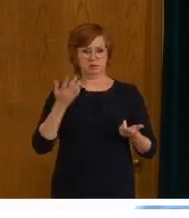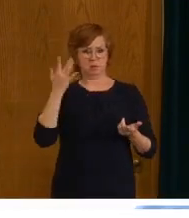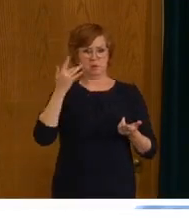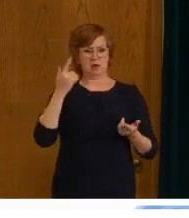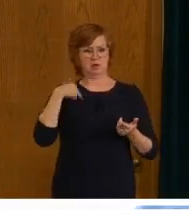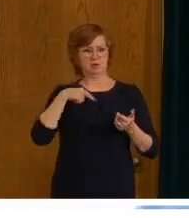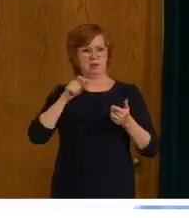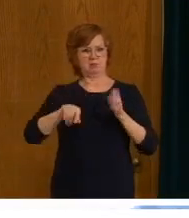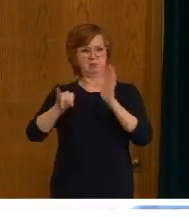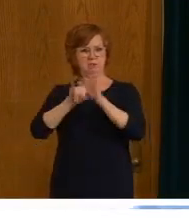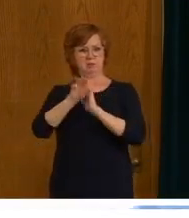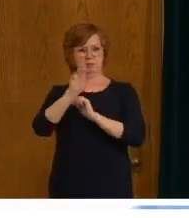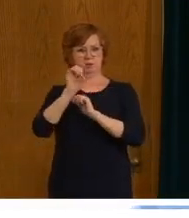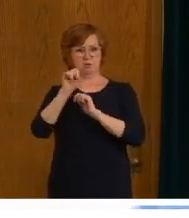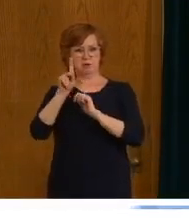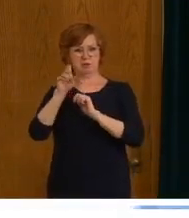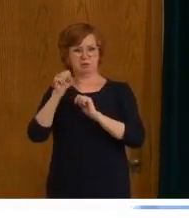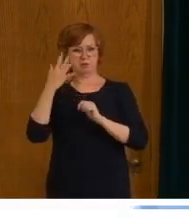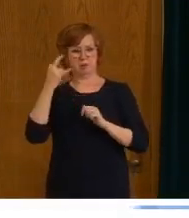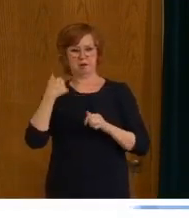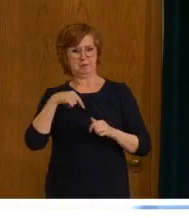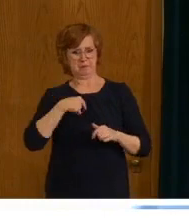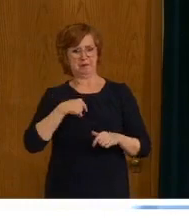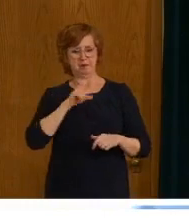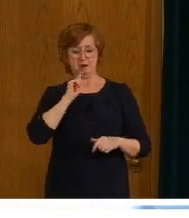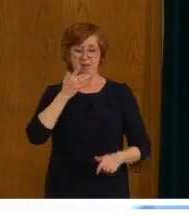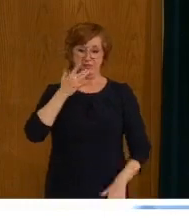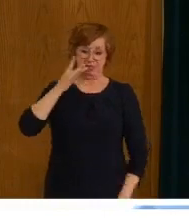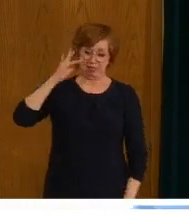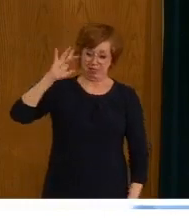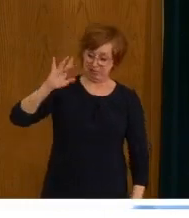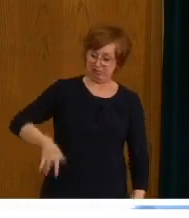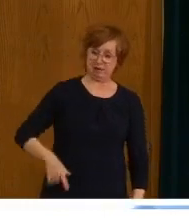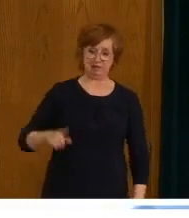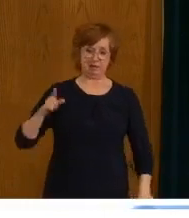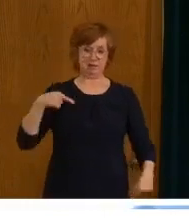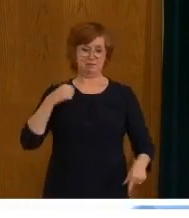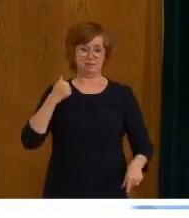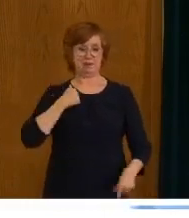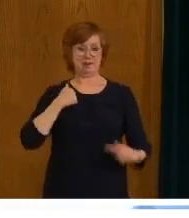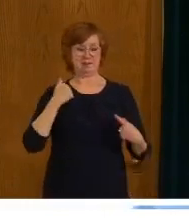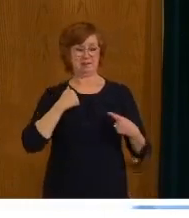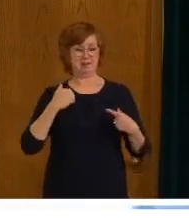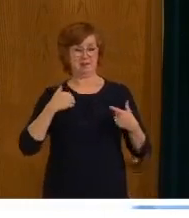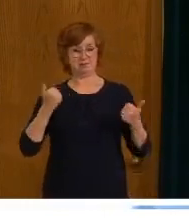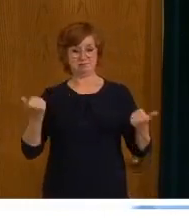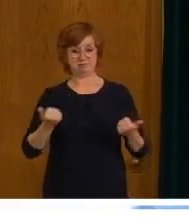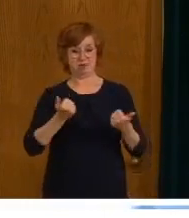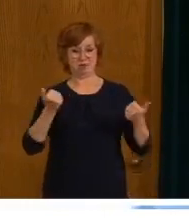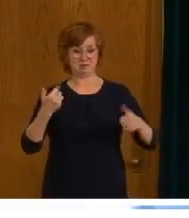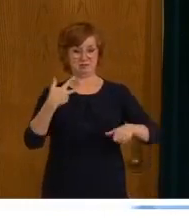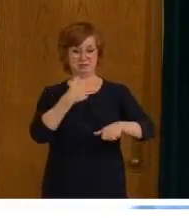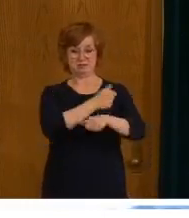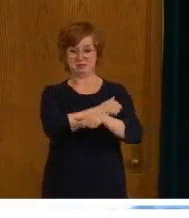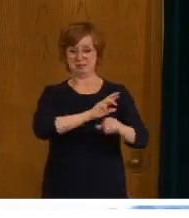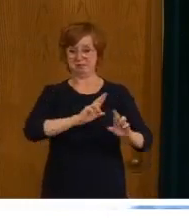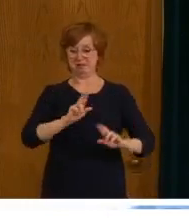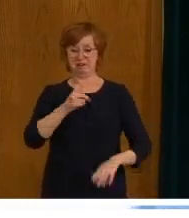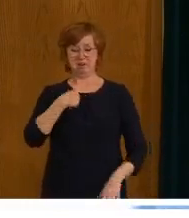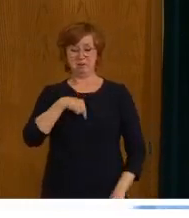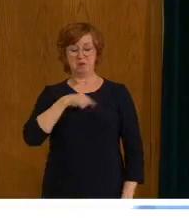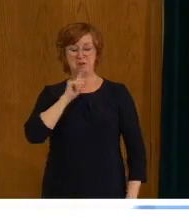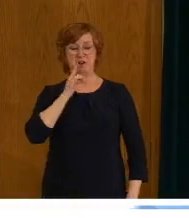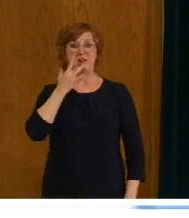few countries in the world with abundant vaccines for everyone 12 and over. Why do we want to keep that risk,